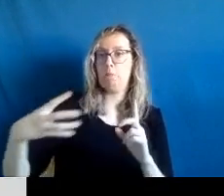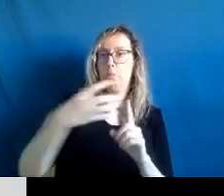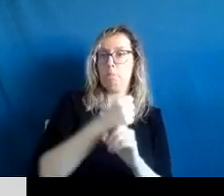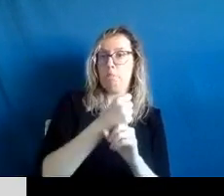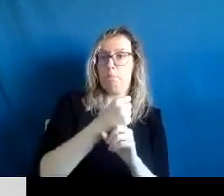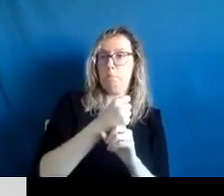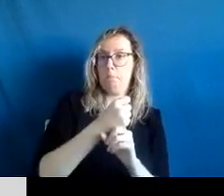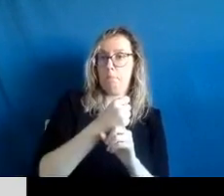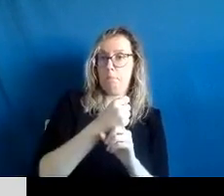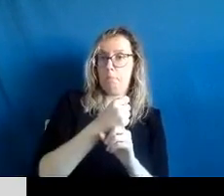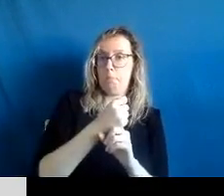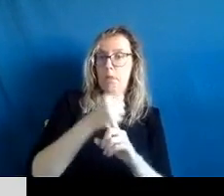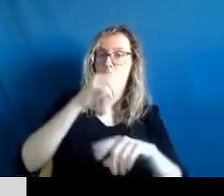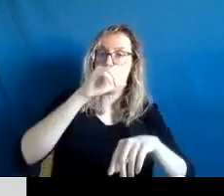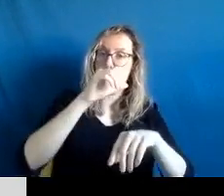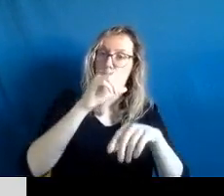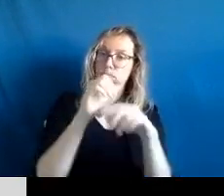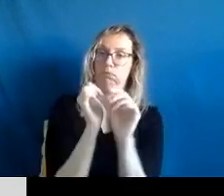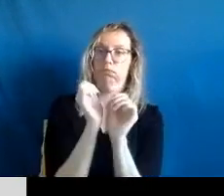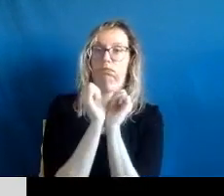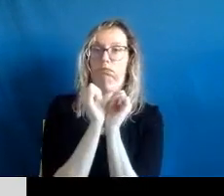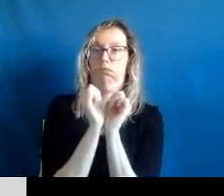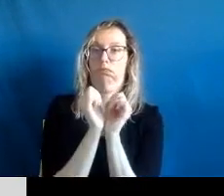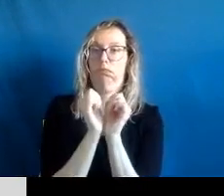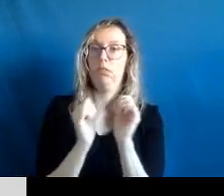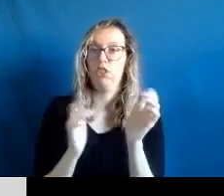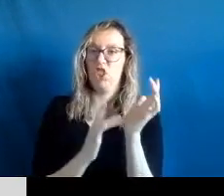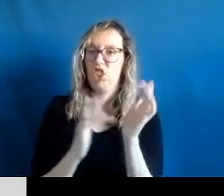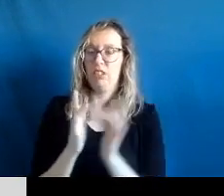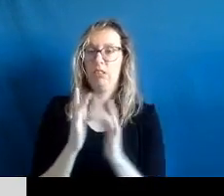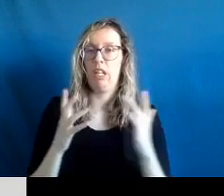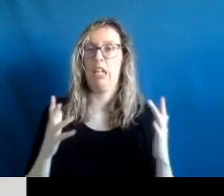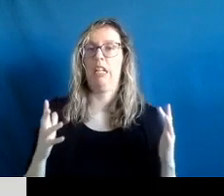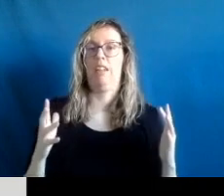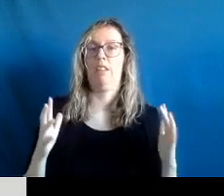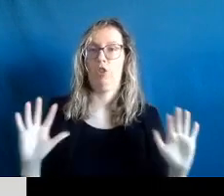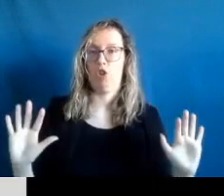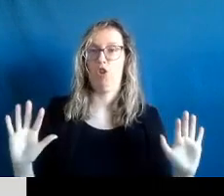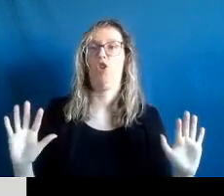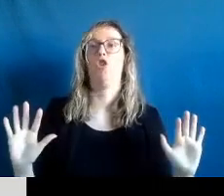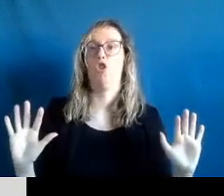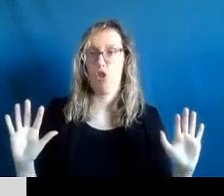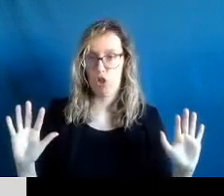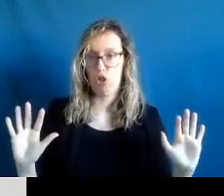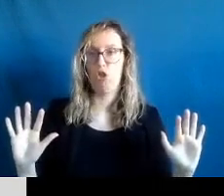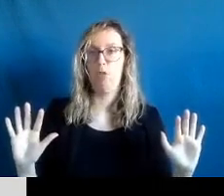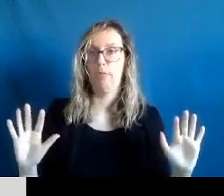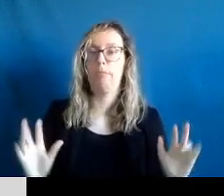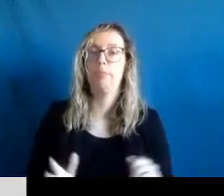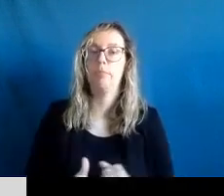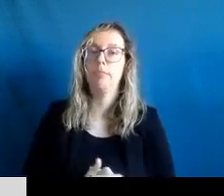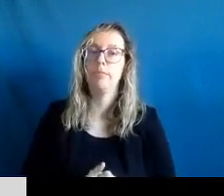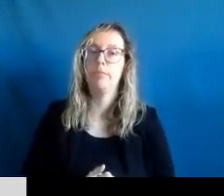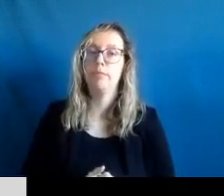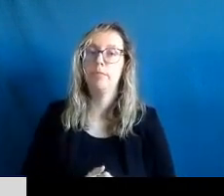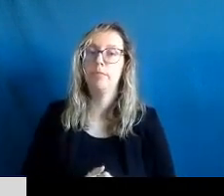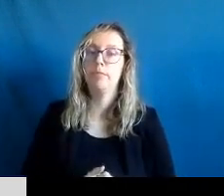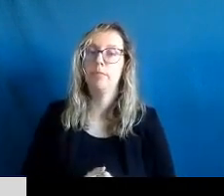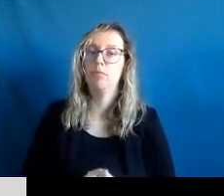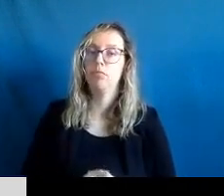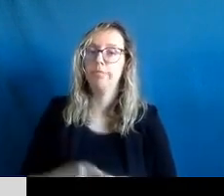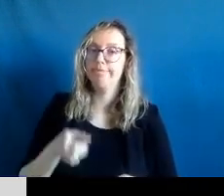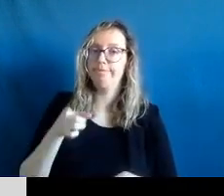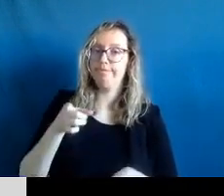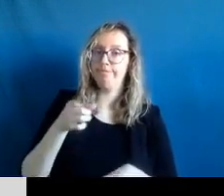and led him first to Annas. He was the father-in-law of Caiaphas, the high priest that year. Caiaphas was the one who had advised the